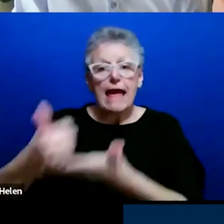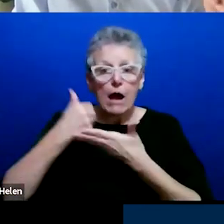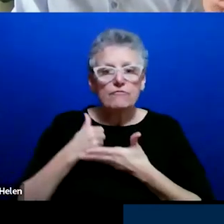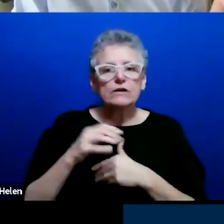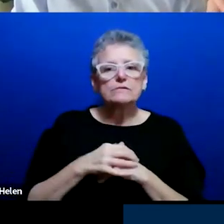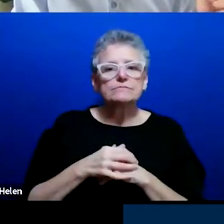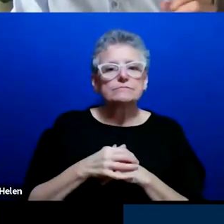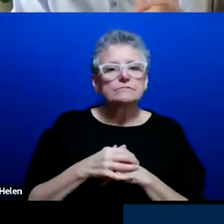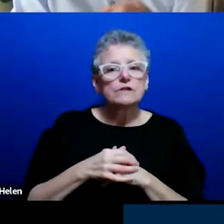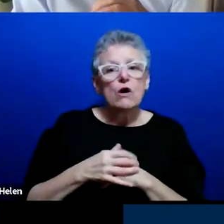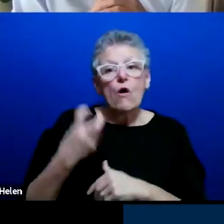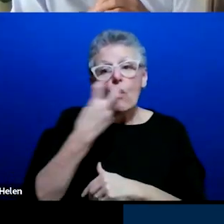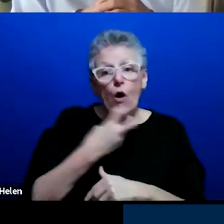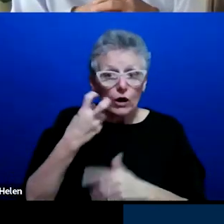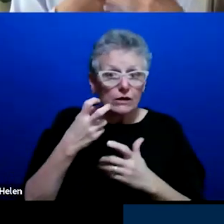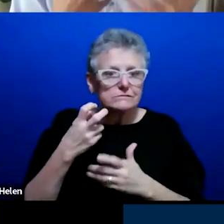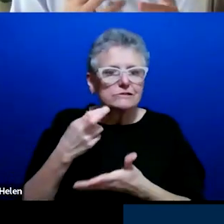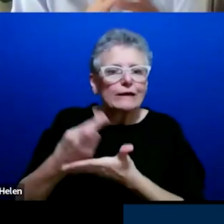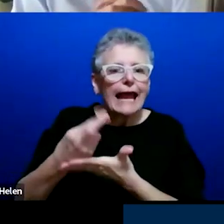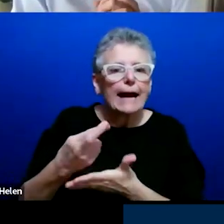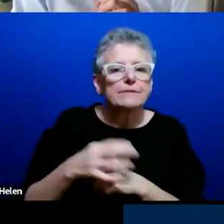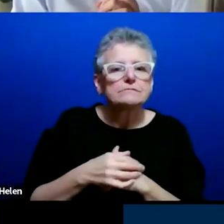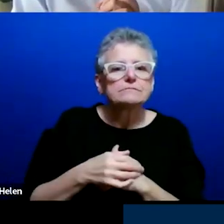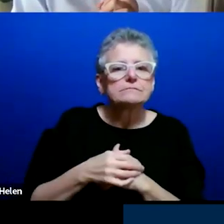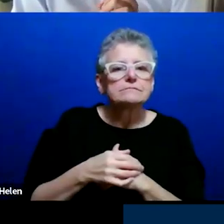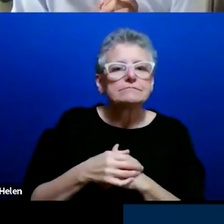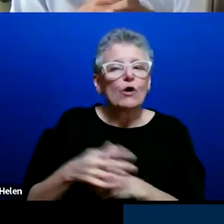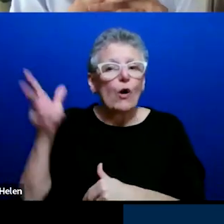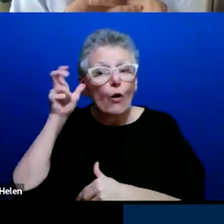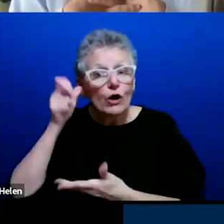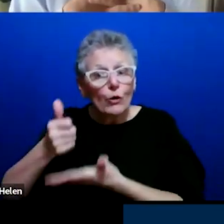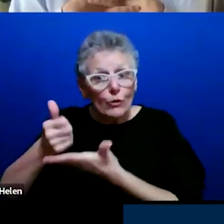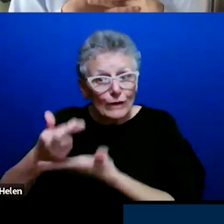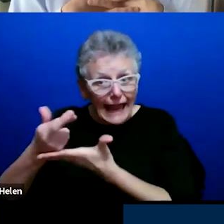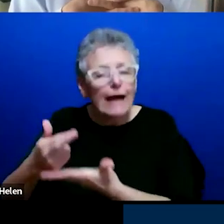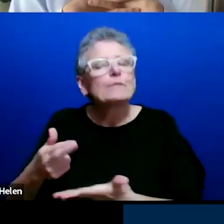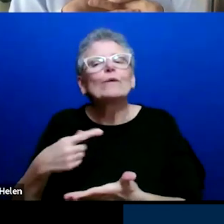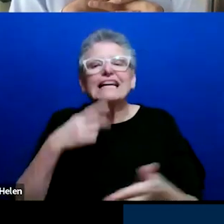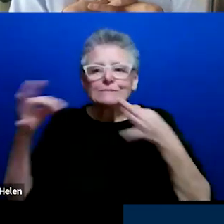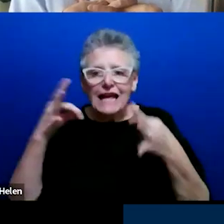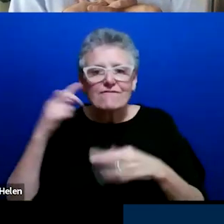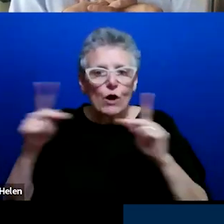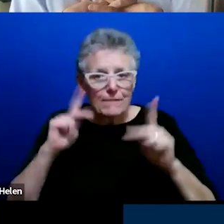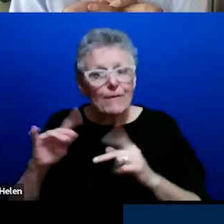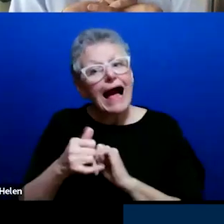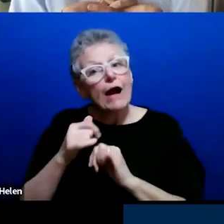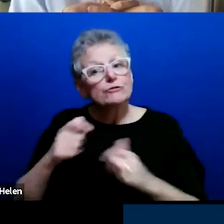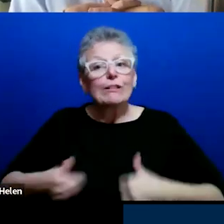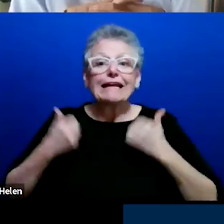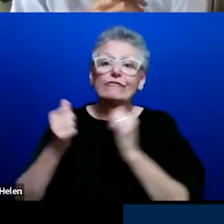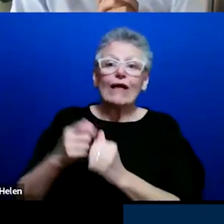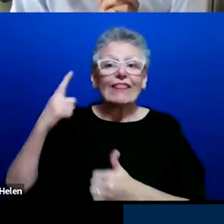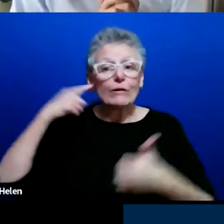Oral rehabilitation is how we tell people how to live with hearing loss. In my view, I think this is very poorly done. It's